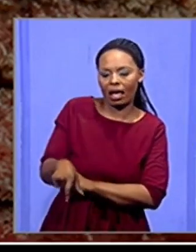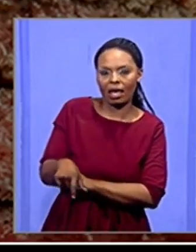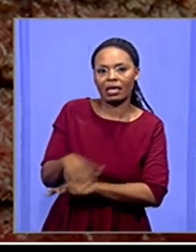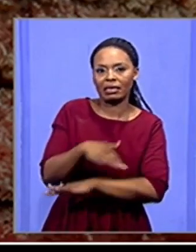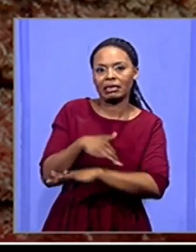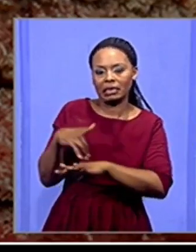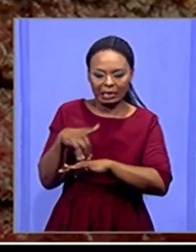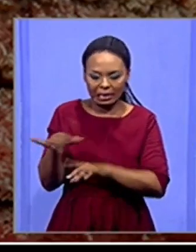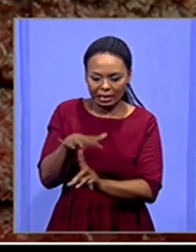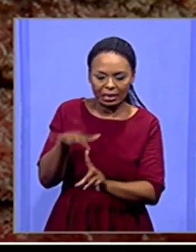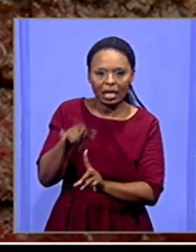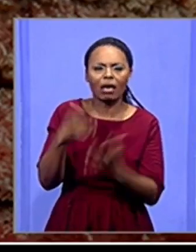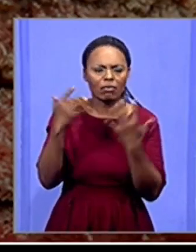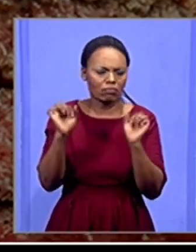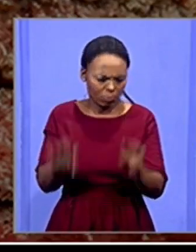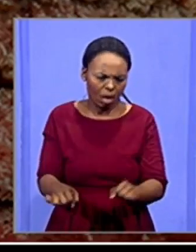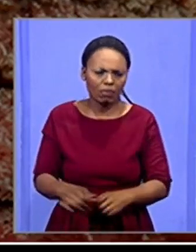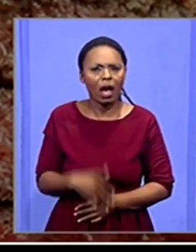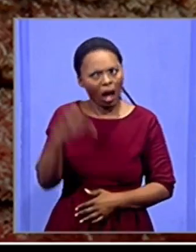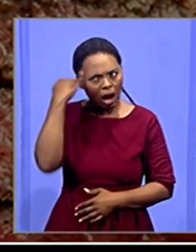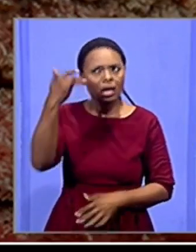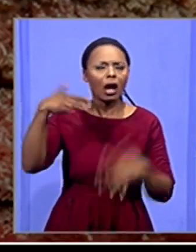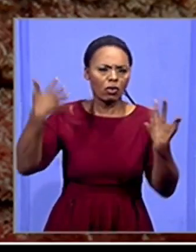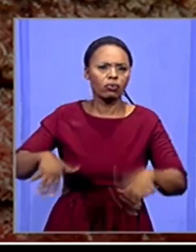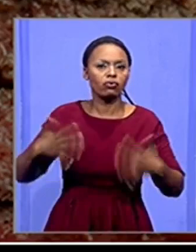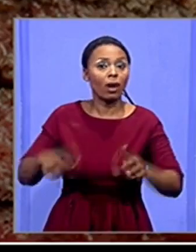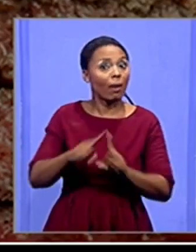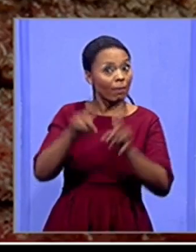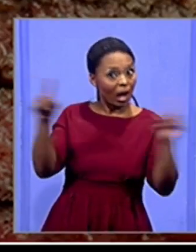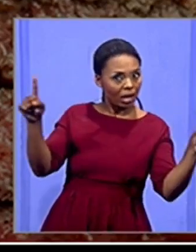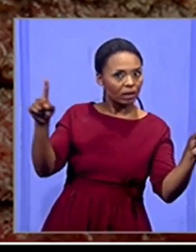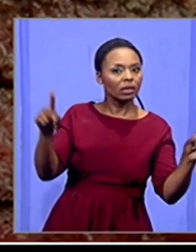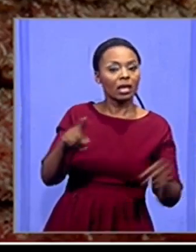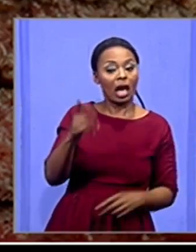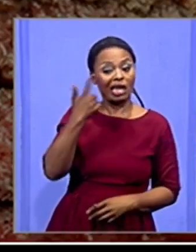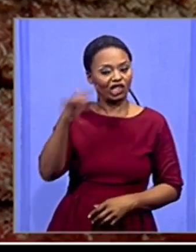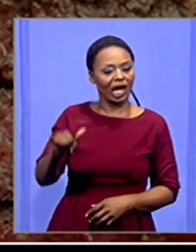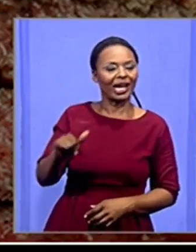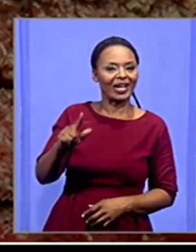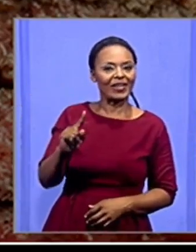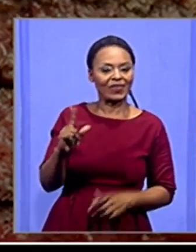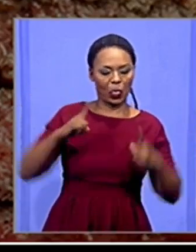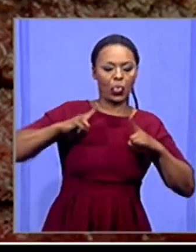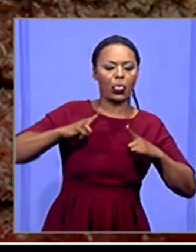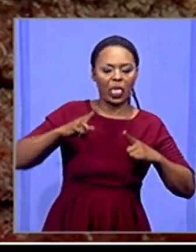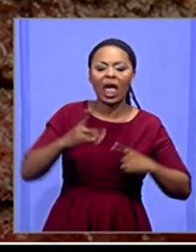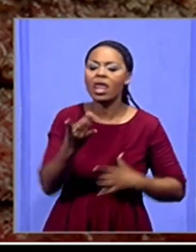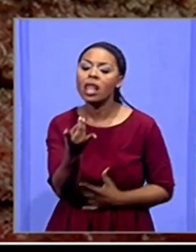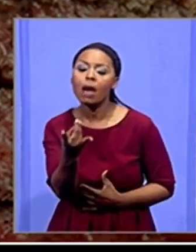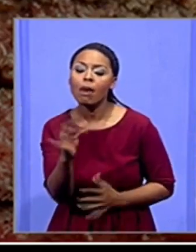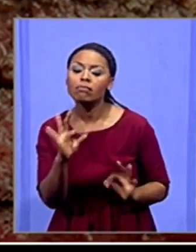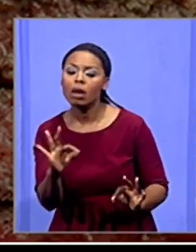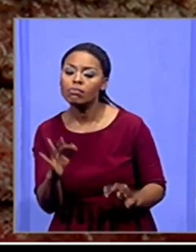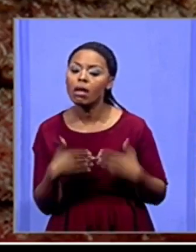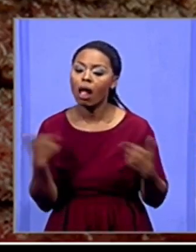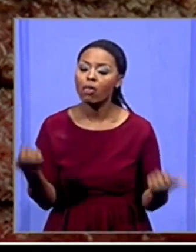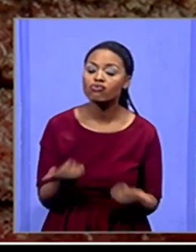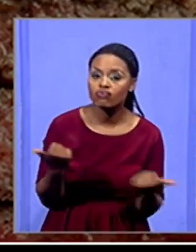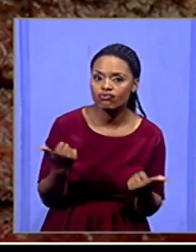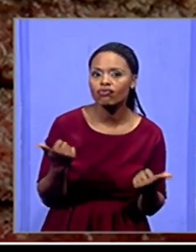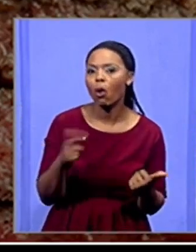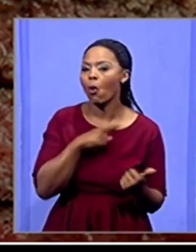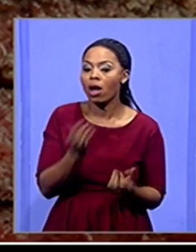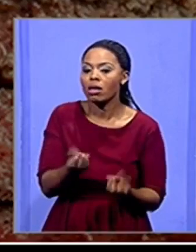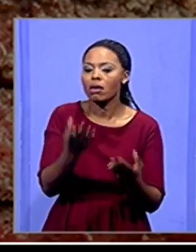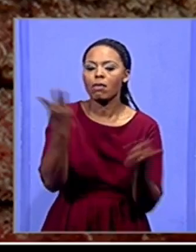botse kudu ge fela e le gore nama yeo ya pokolo e tlhatlhobiwe go netefatša gore e ka se bakele batho malwetši